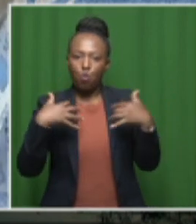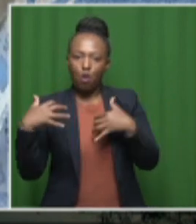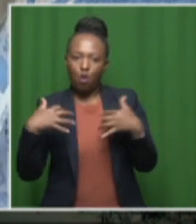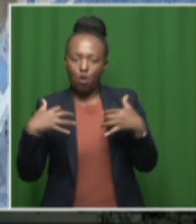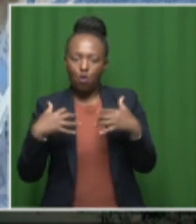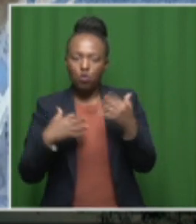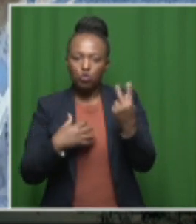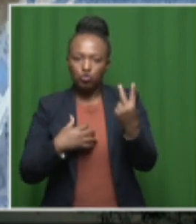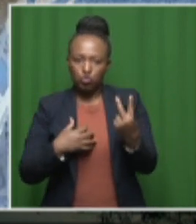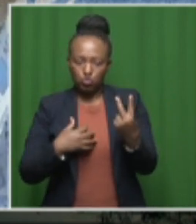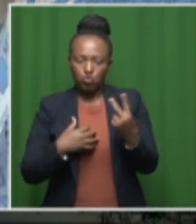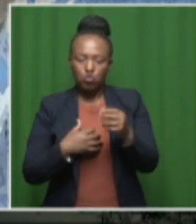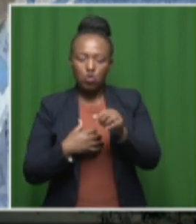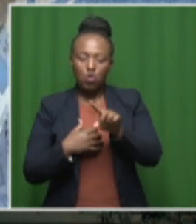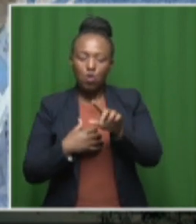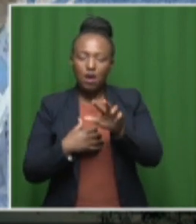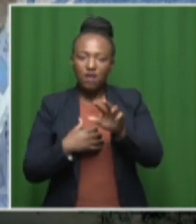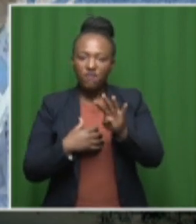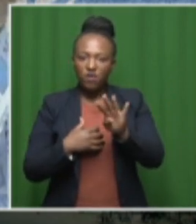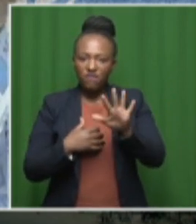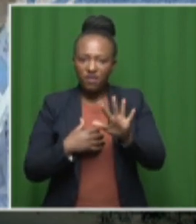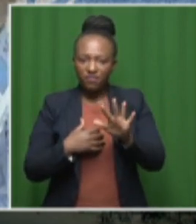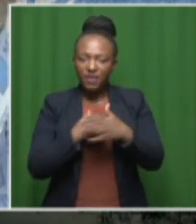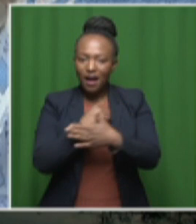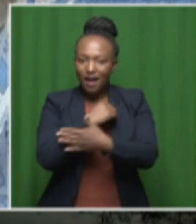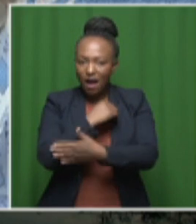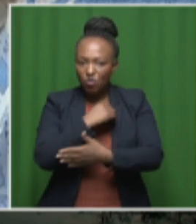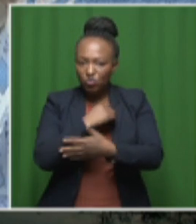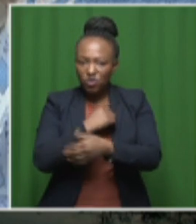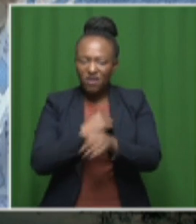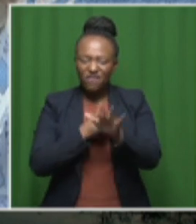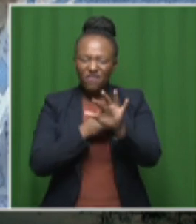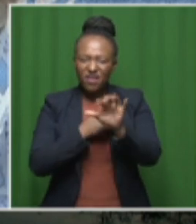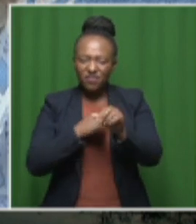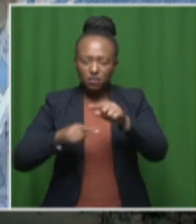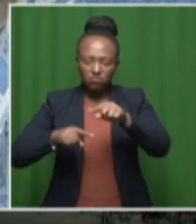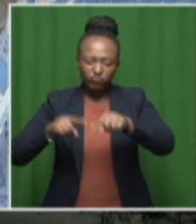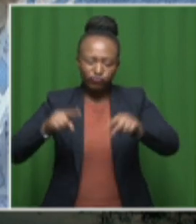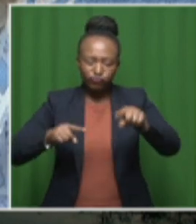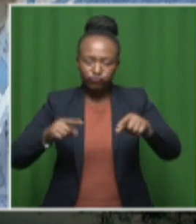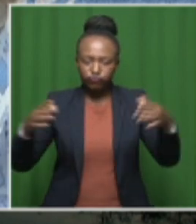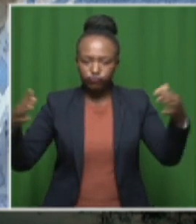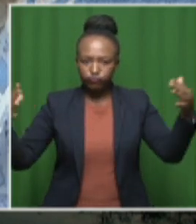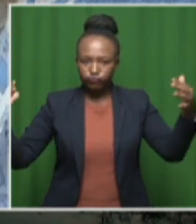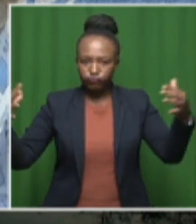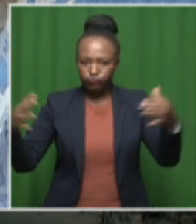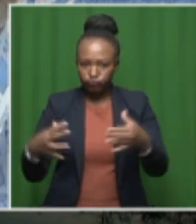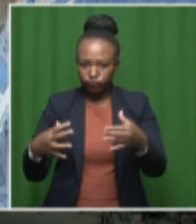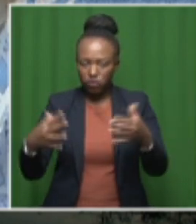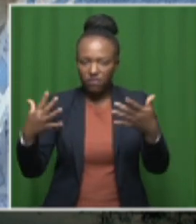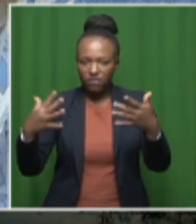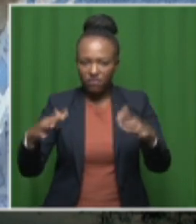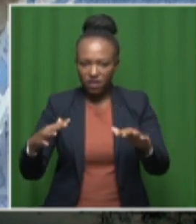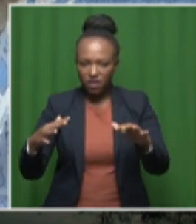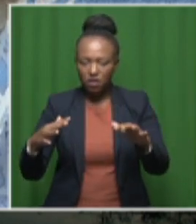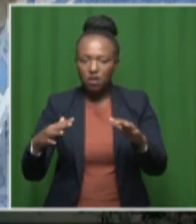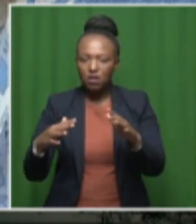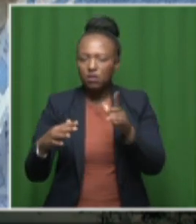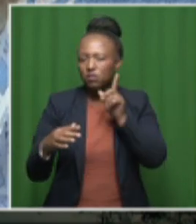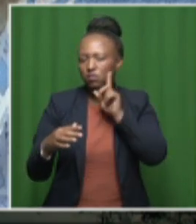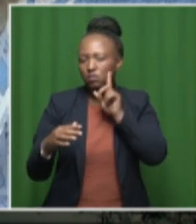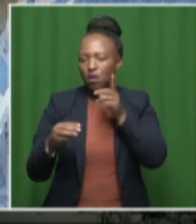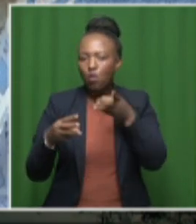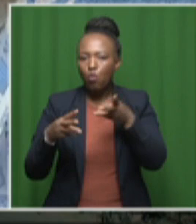1945, representatives of 50 different countries gathered at the United Nations Conference on International Organization to pave the way for